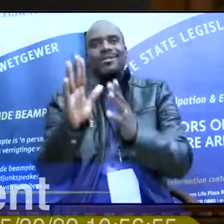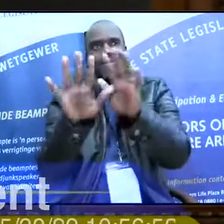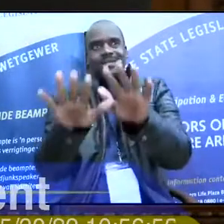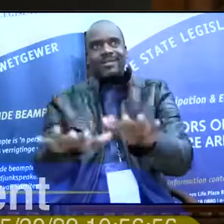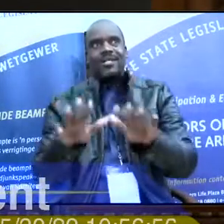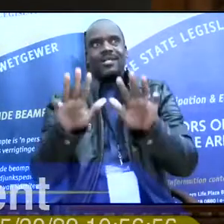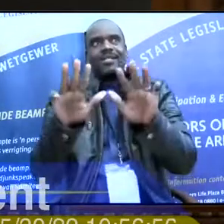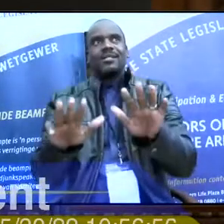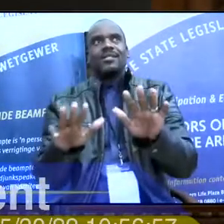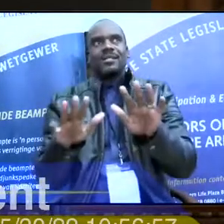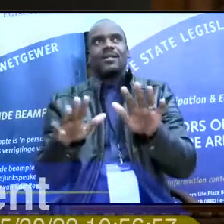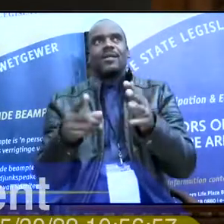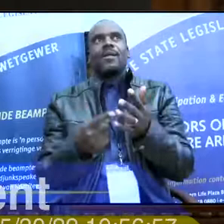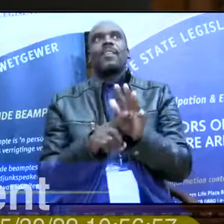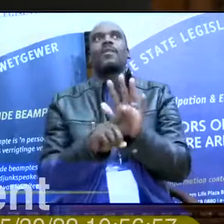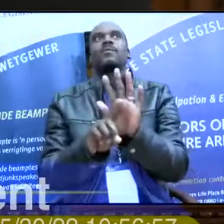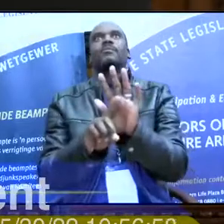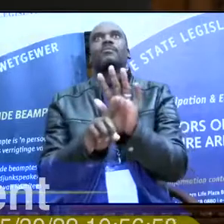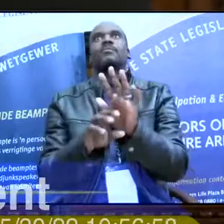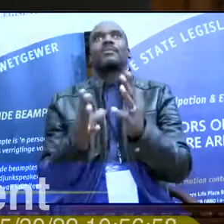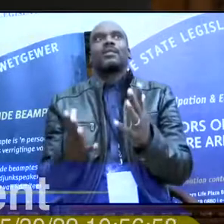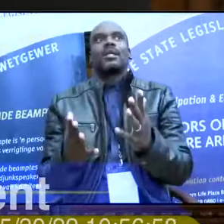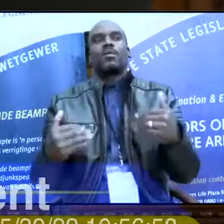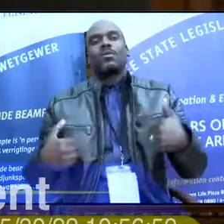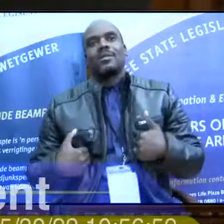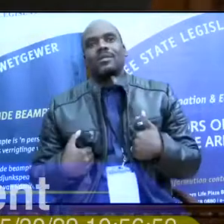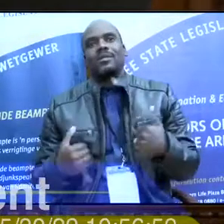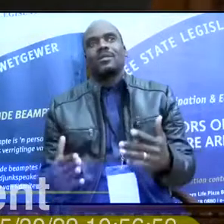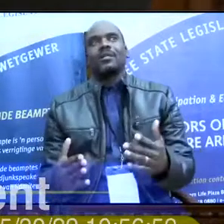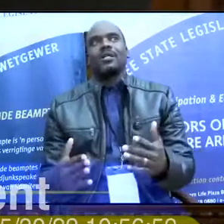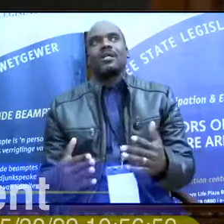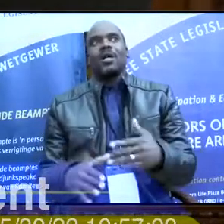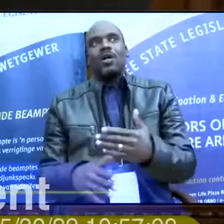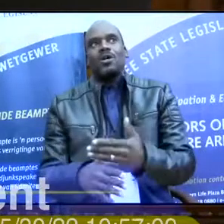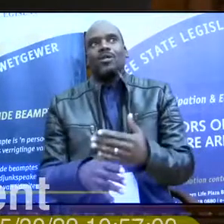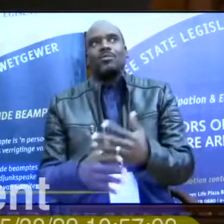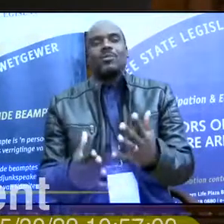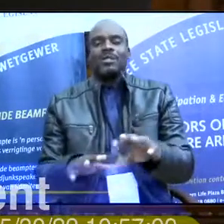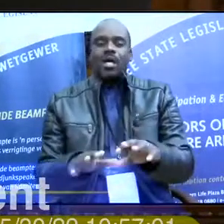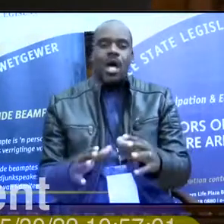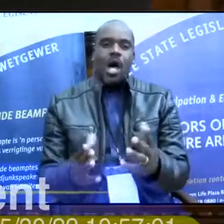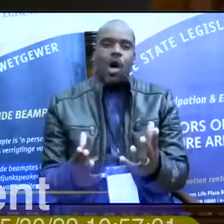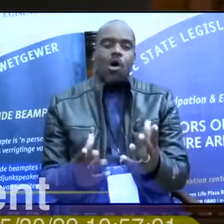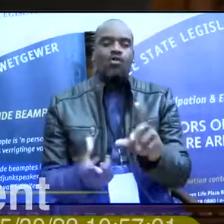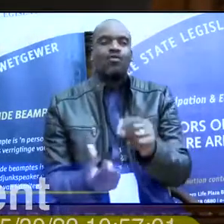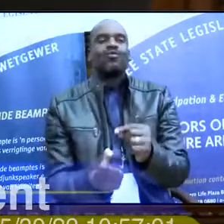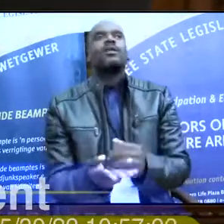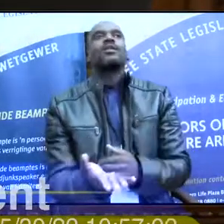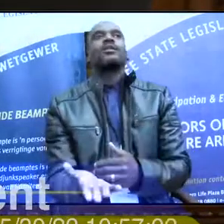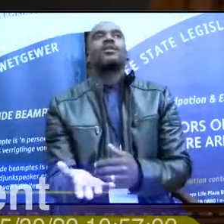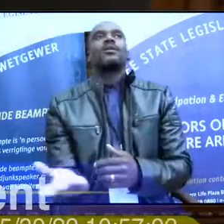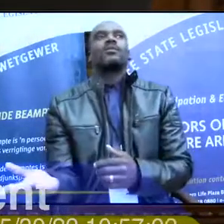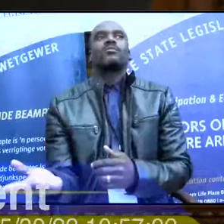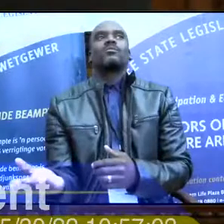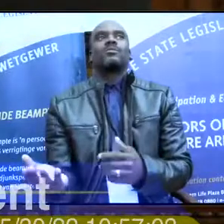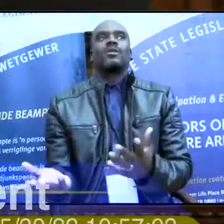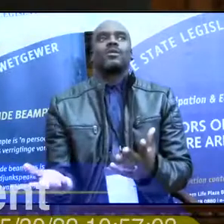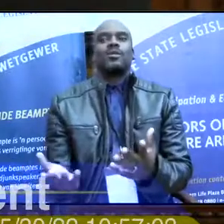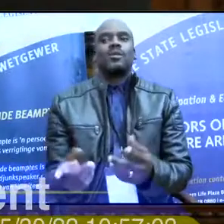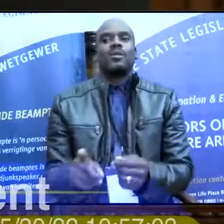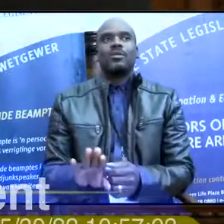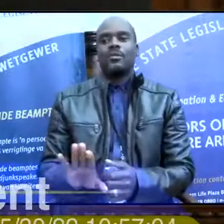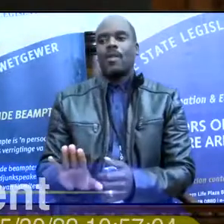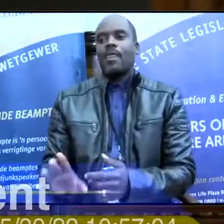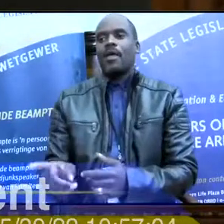declined that overdraft and we started building reserves how did we build the reserves we invested our cash in the reserve